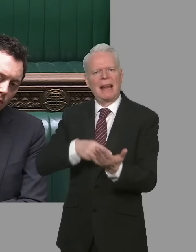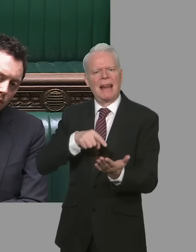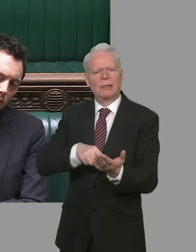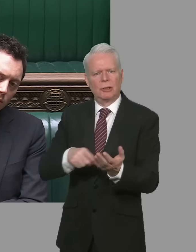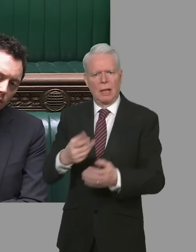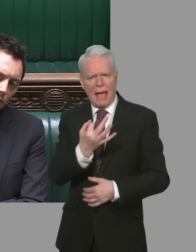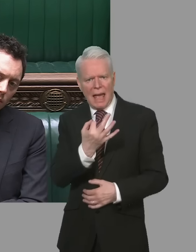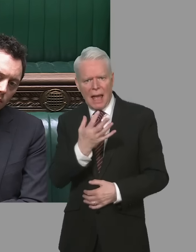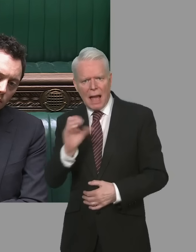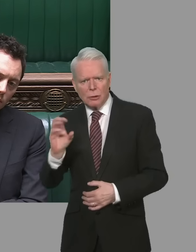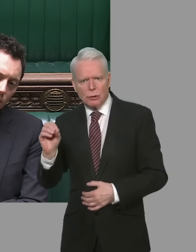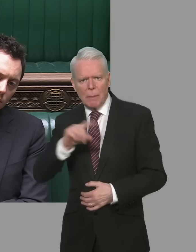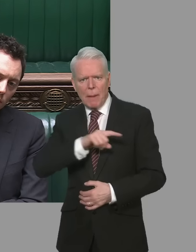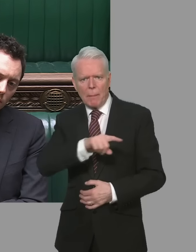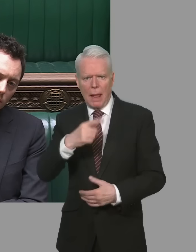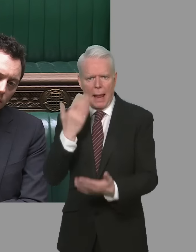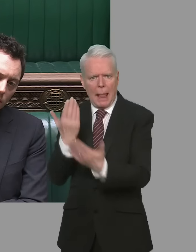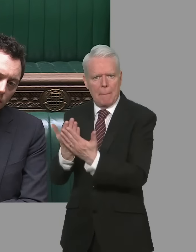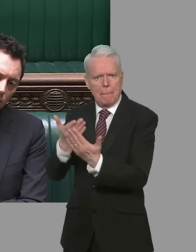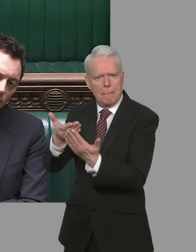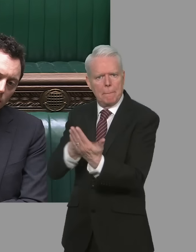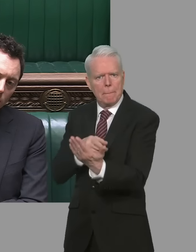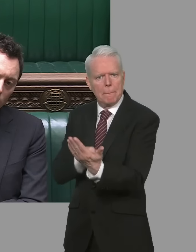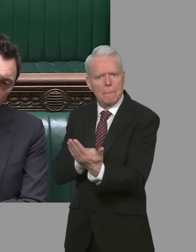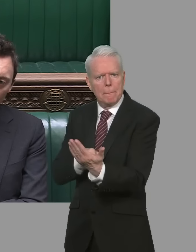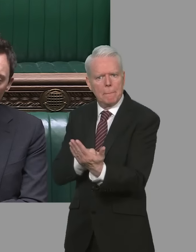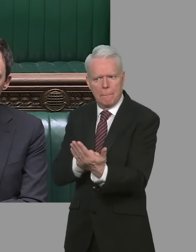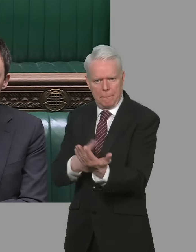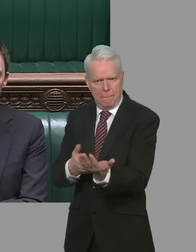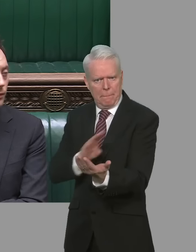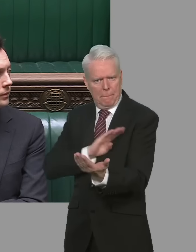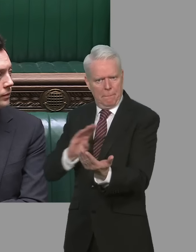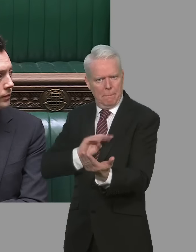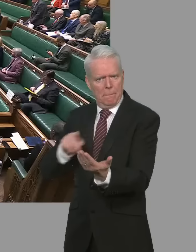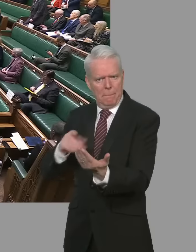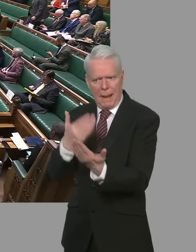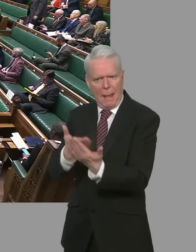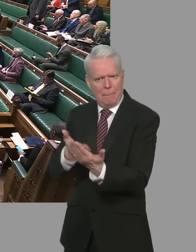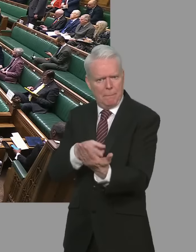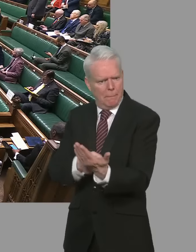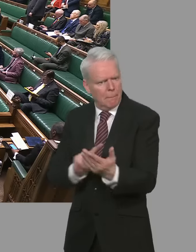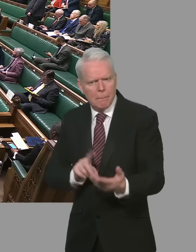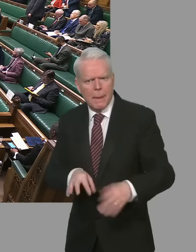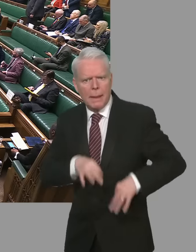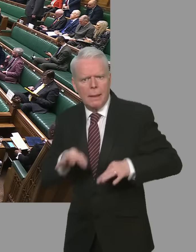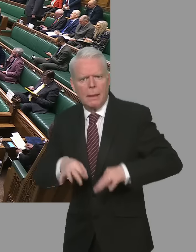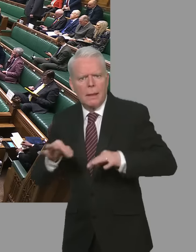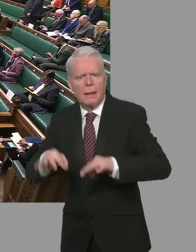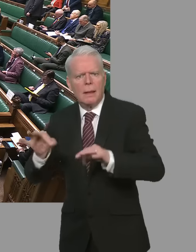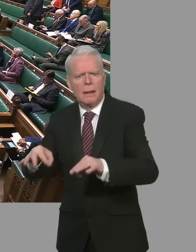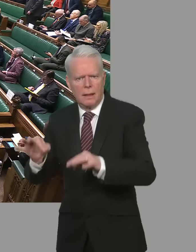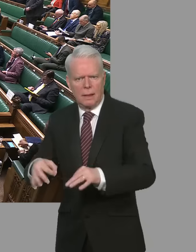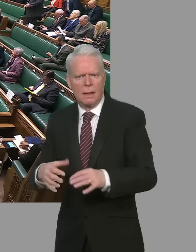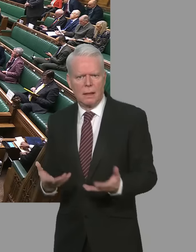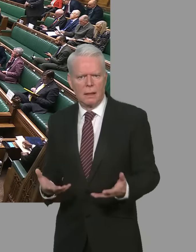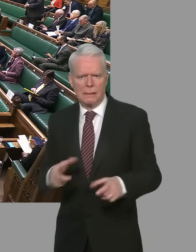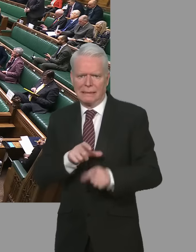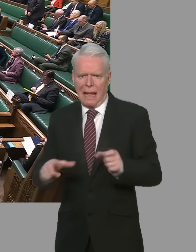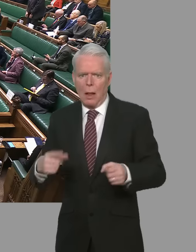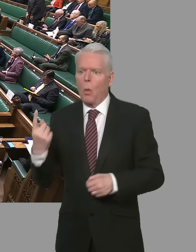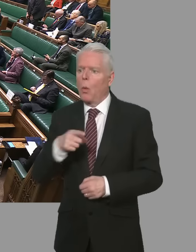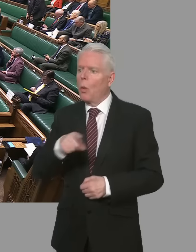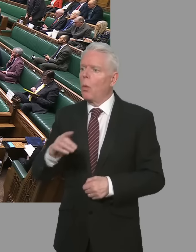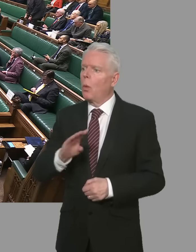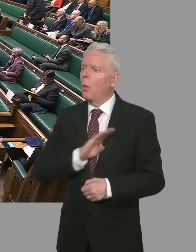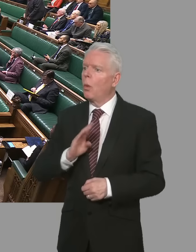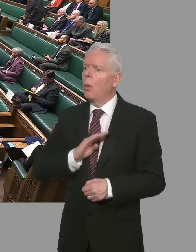individual veteran to be called to give evidence in such cases. Claire Hammer. One of the lingering legacies of violence